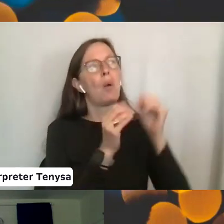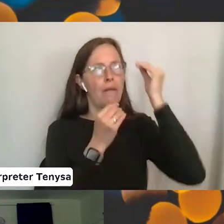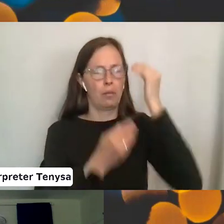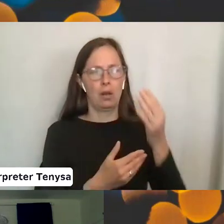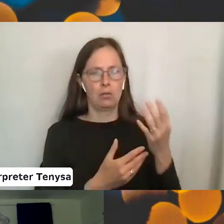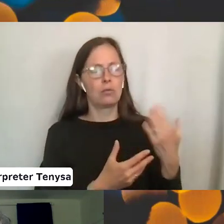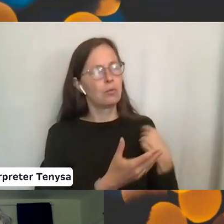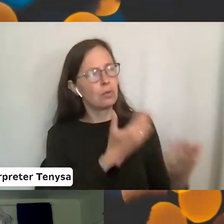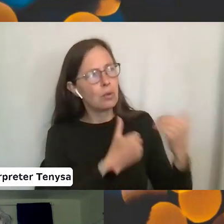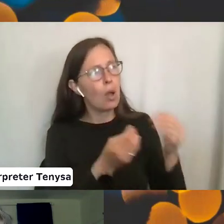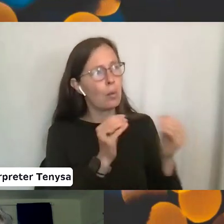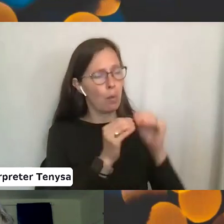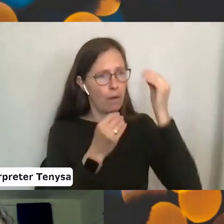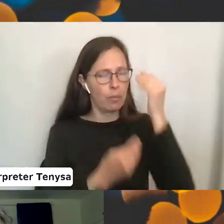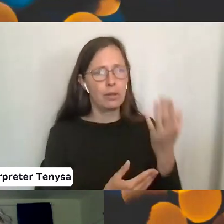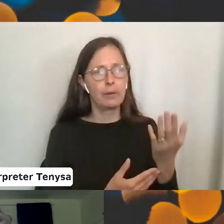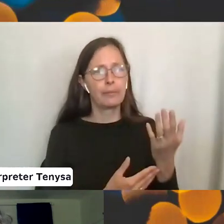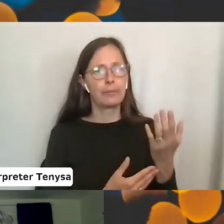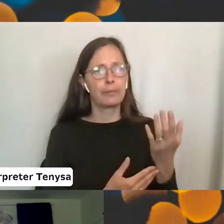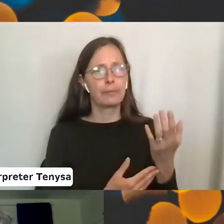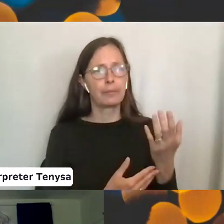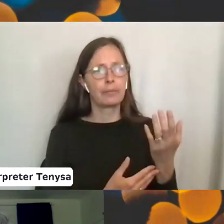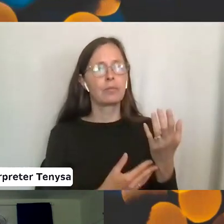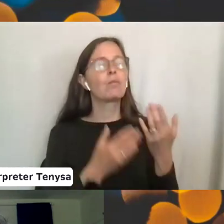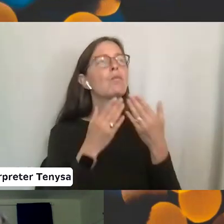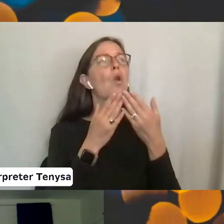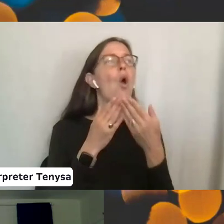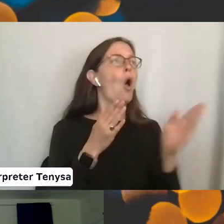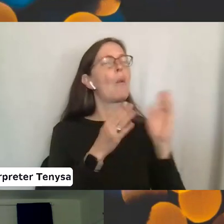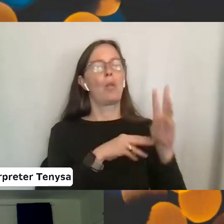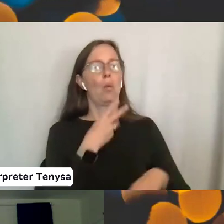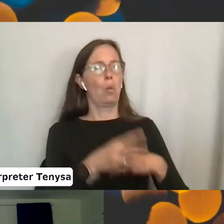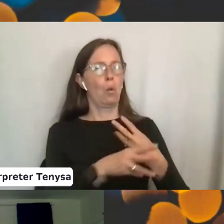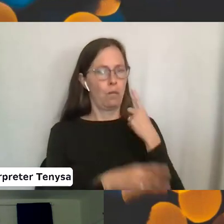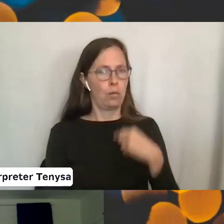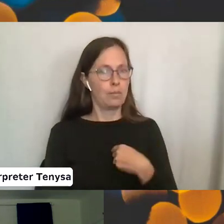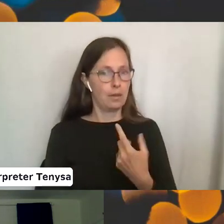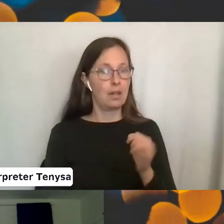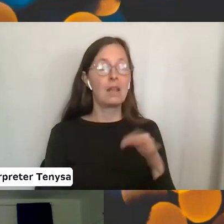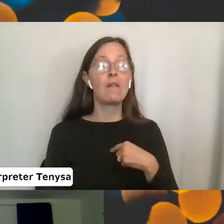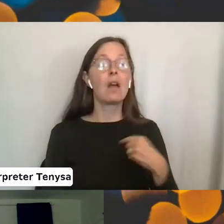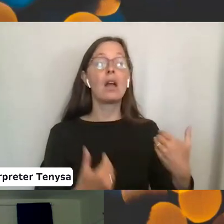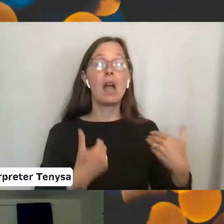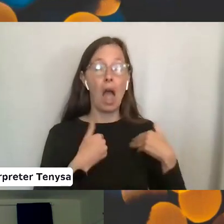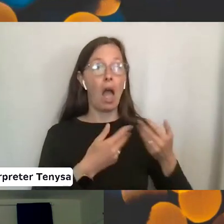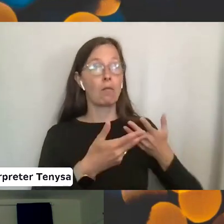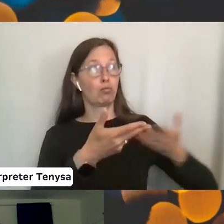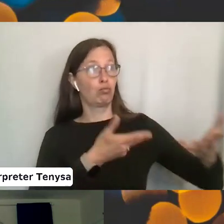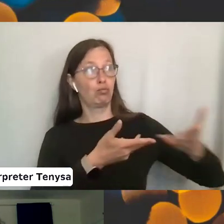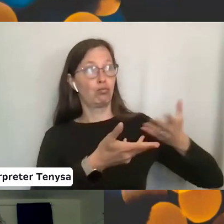more information opens up the world to me. And so if I have a social interaction